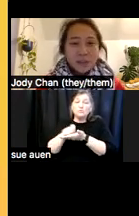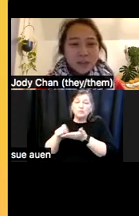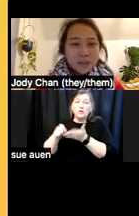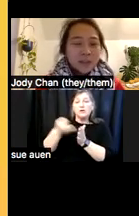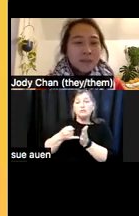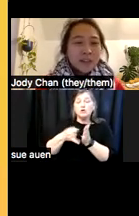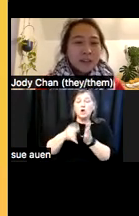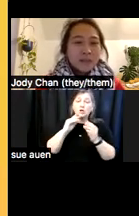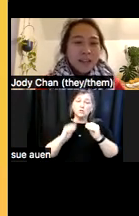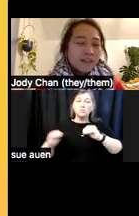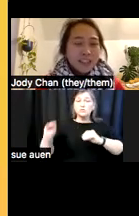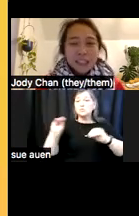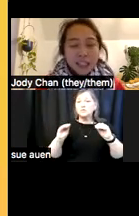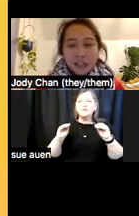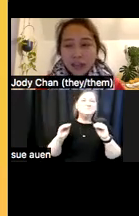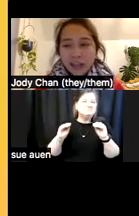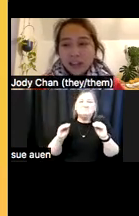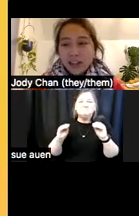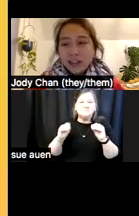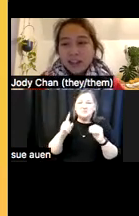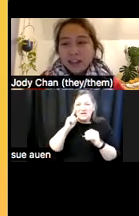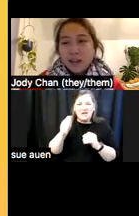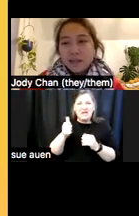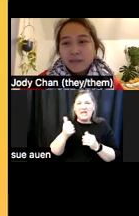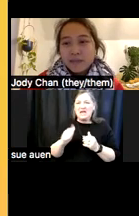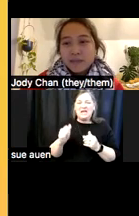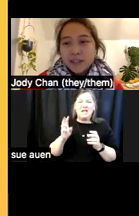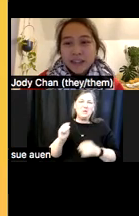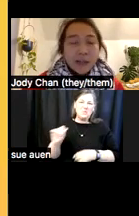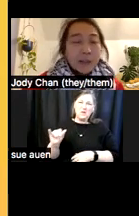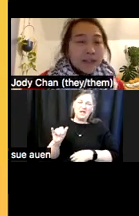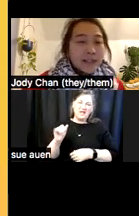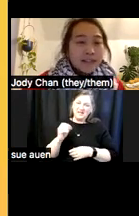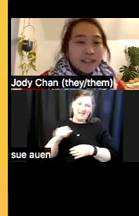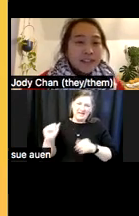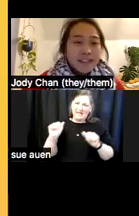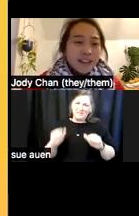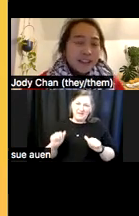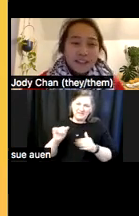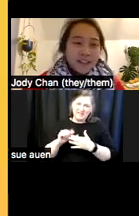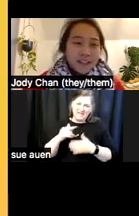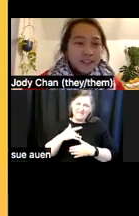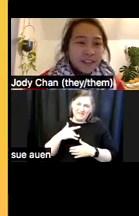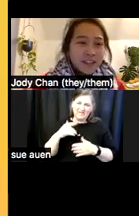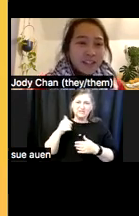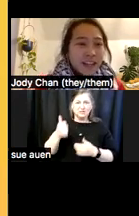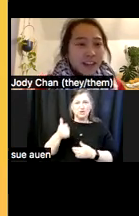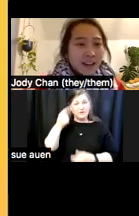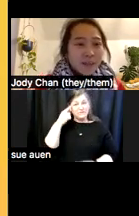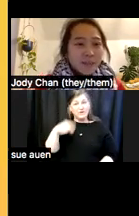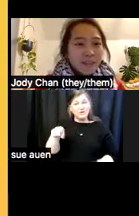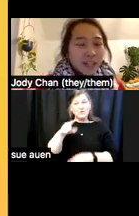to move, really in any way, in any capacity that feels good to you